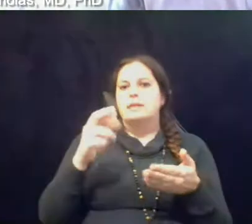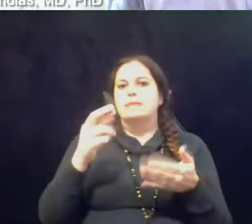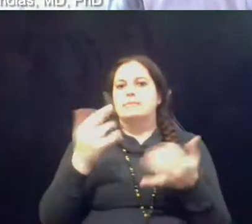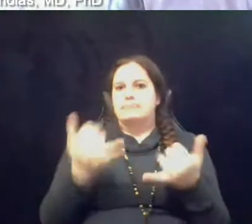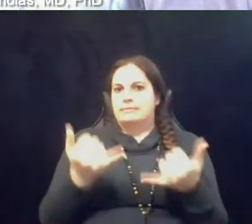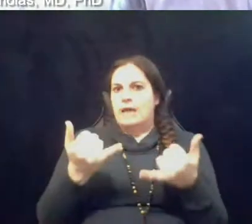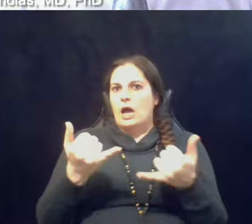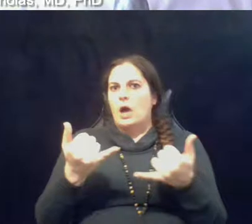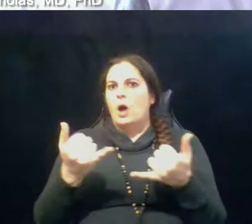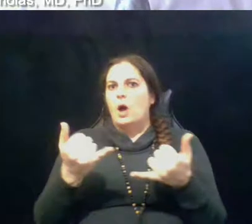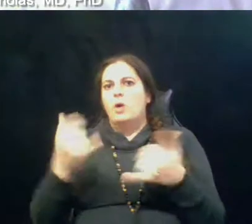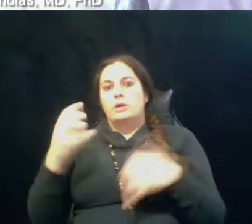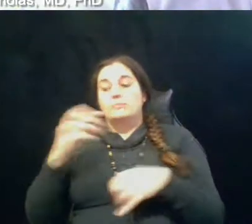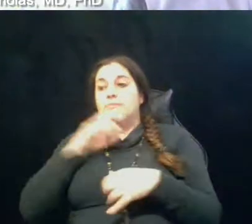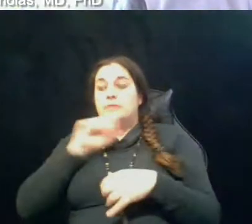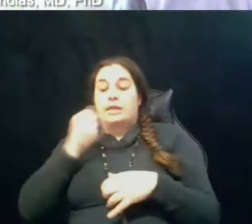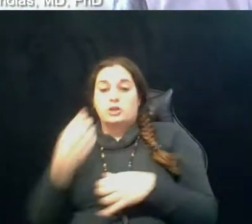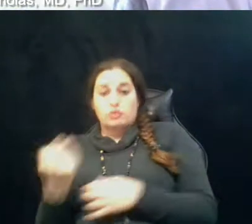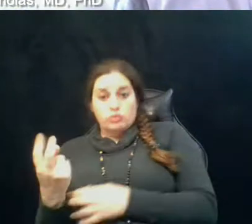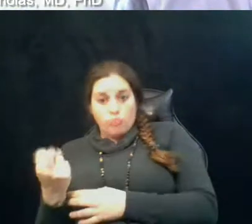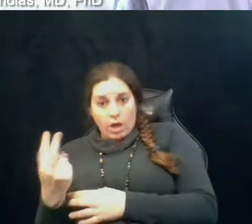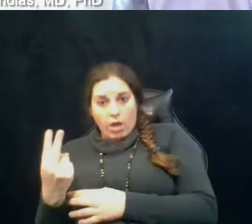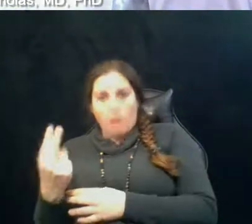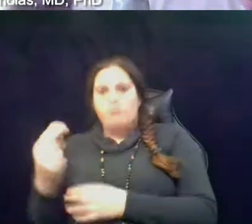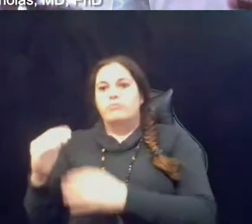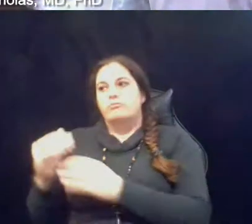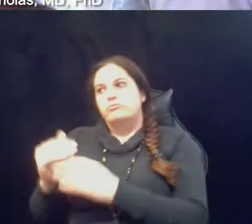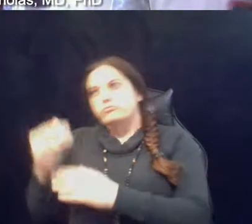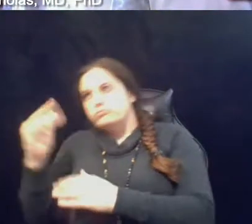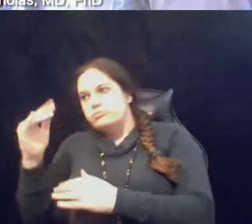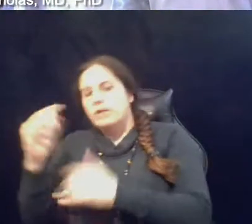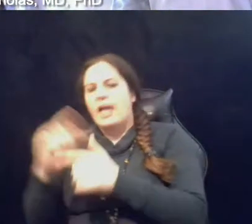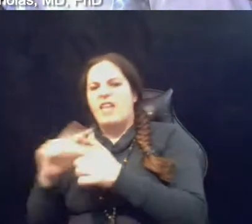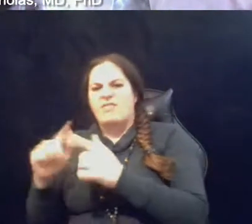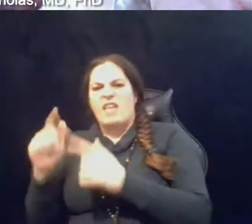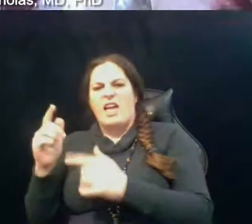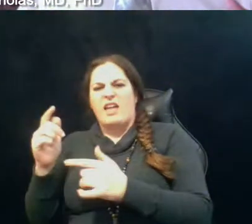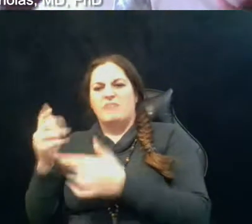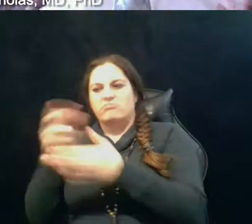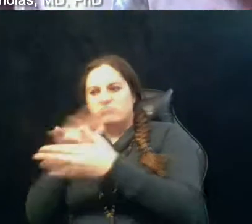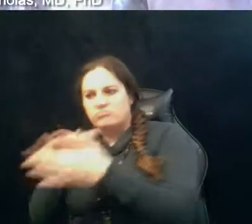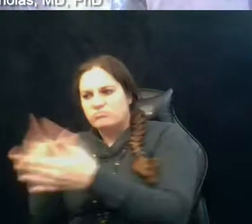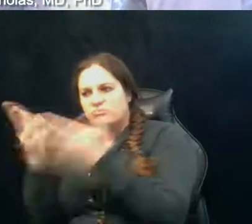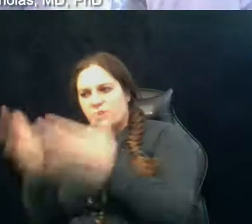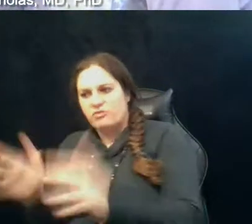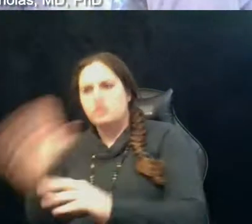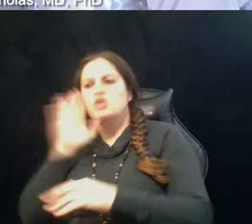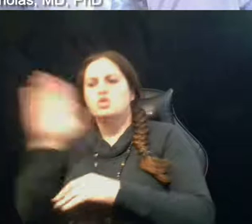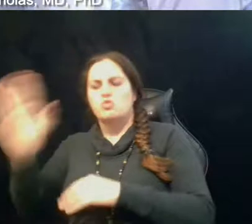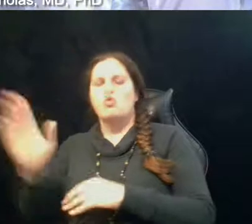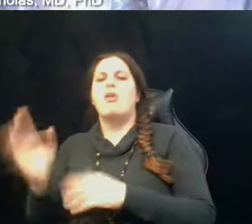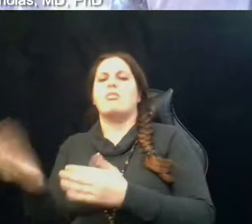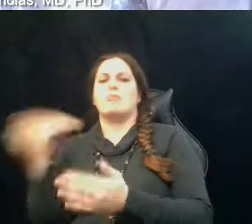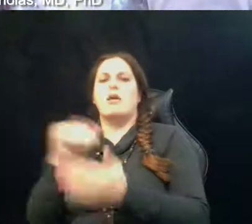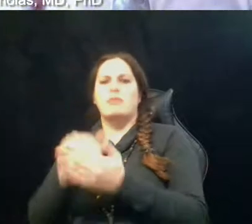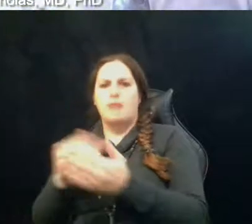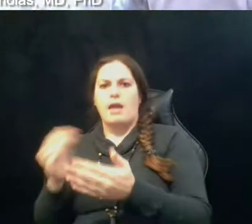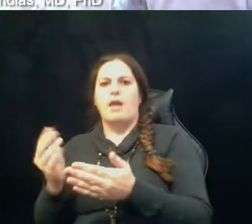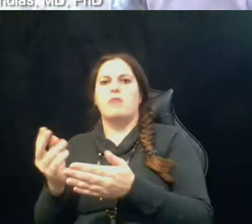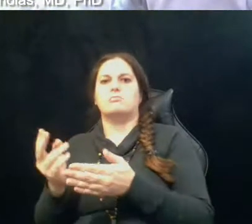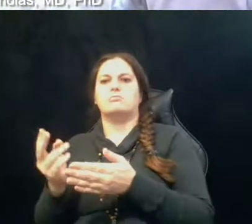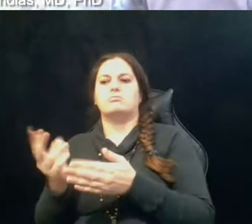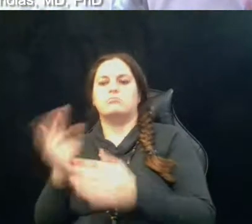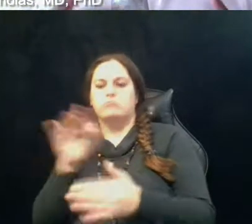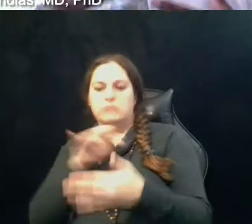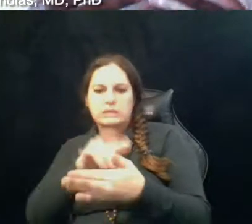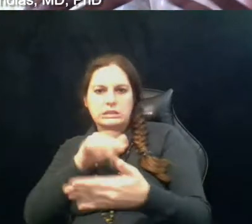we get past that, we'll continue to extend it even younger than that. But I think what I want to remind everybody here is that this is a new